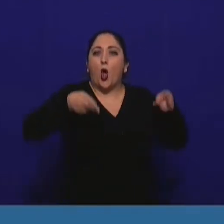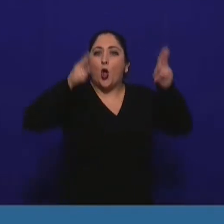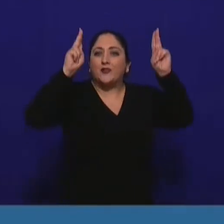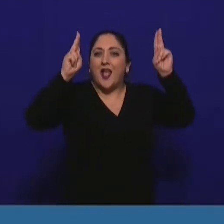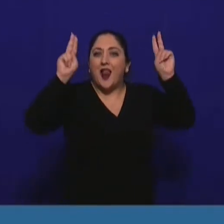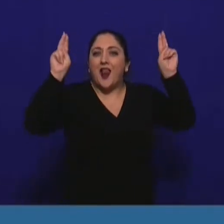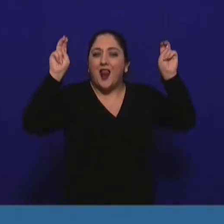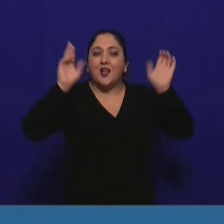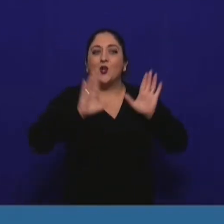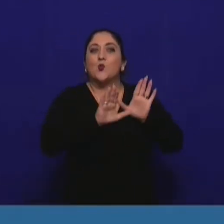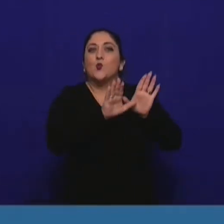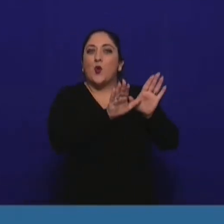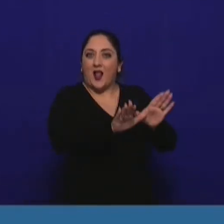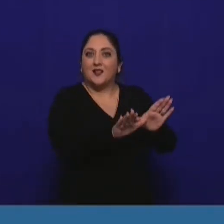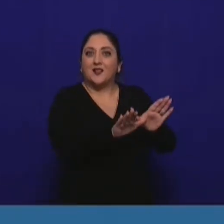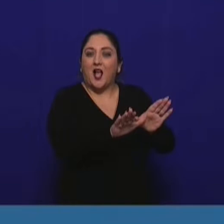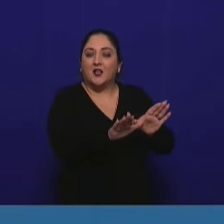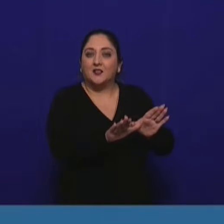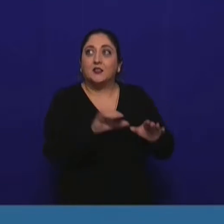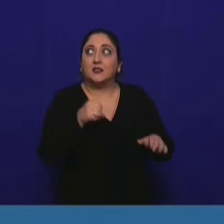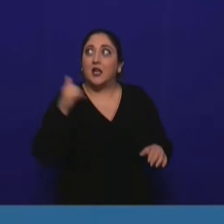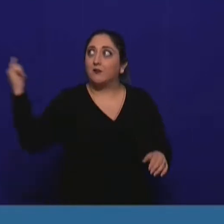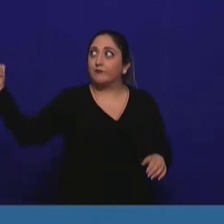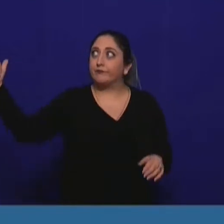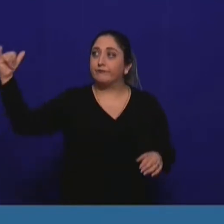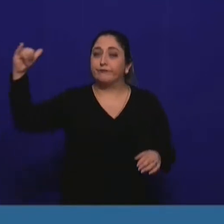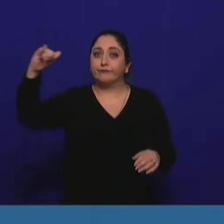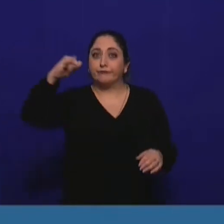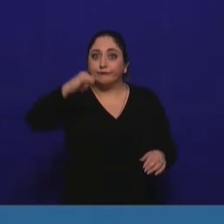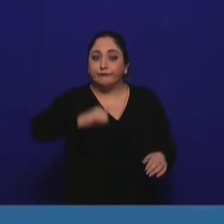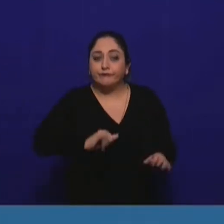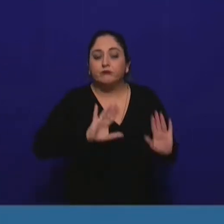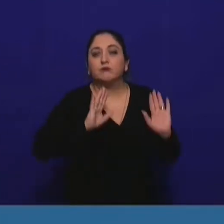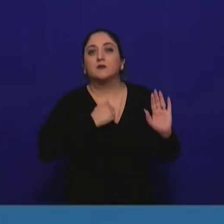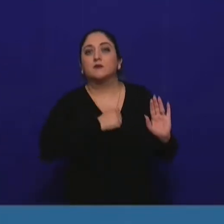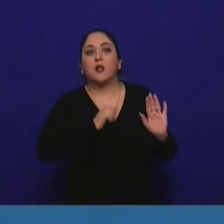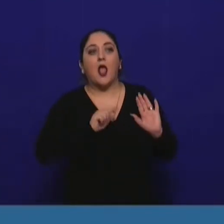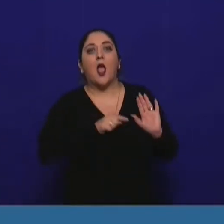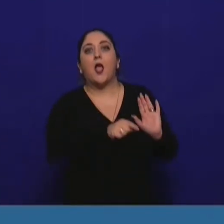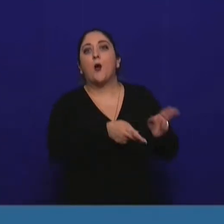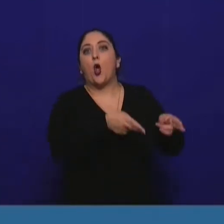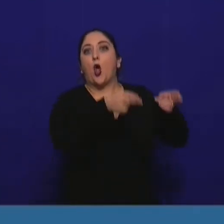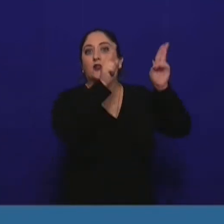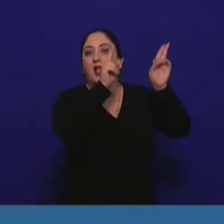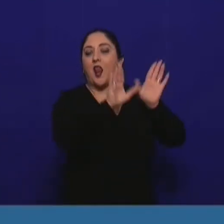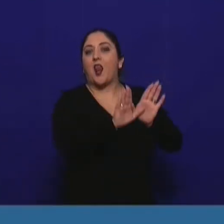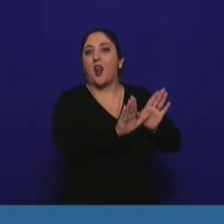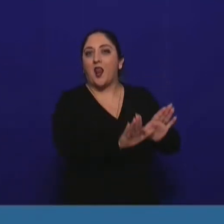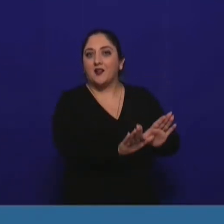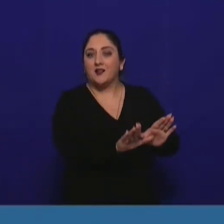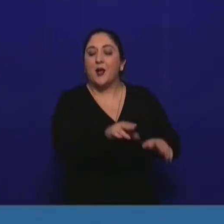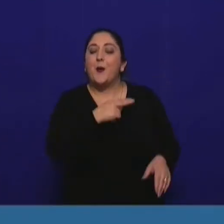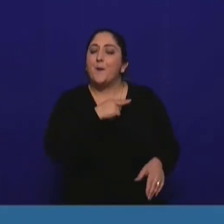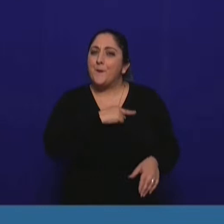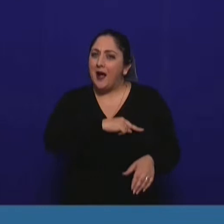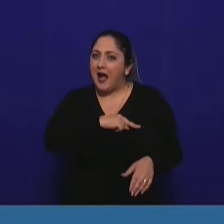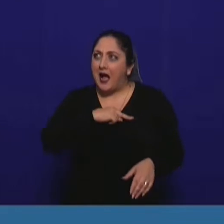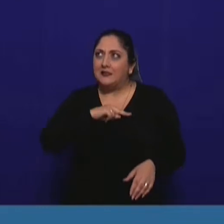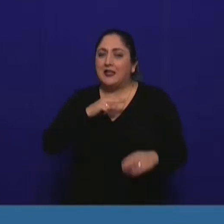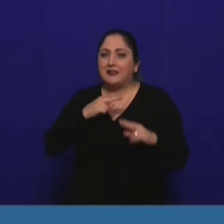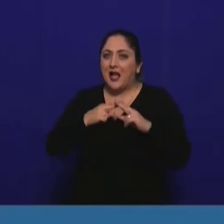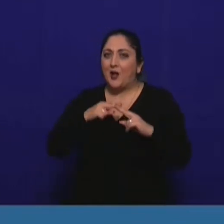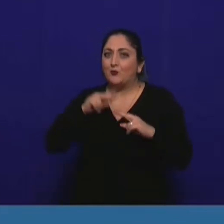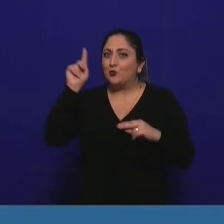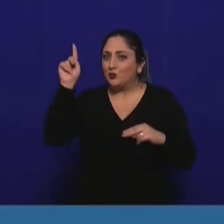quarantine li jekk inti għandek persuni li jkunu ġejjin minn barra dawn jitpoġġew ġa lukanda. Aħna li qegħdin nagħmlu Malta u diversi pajjiżi